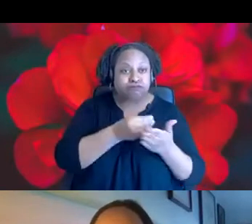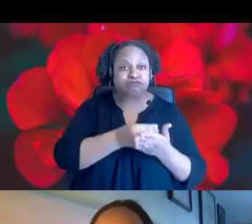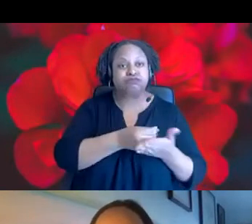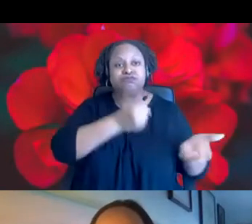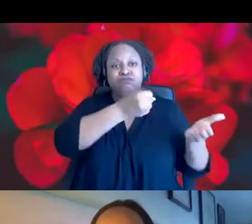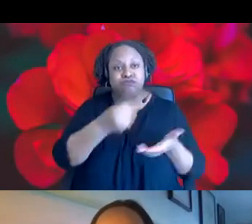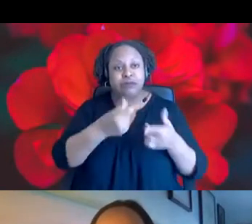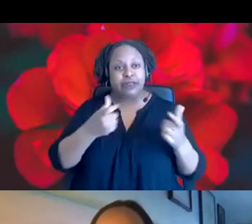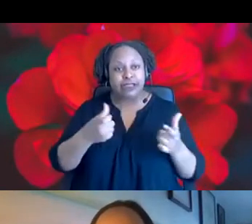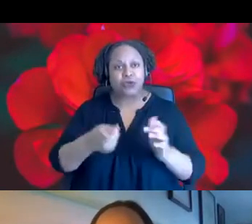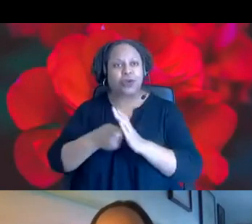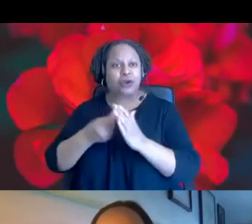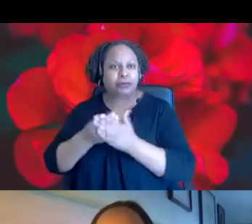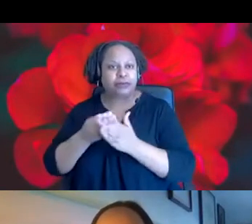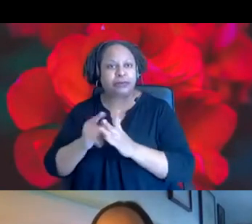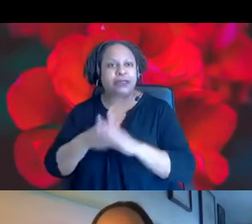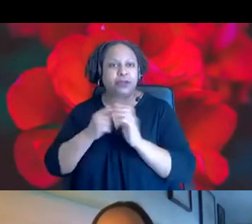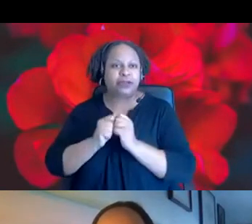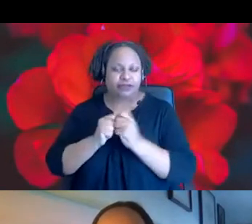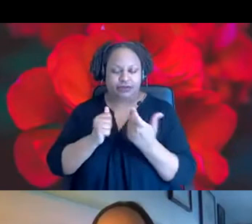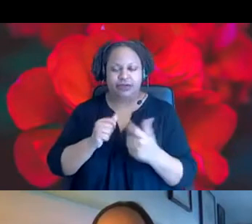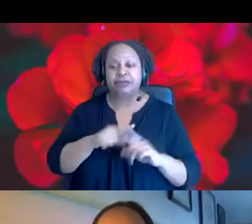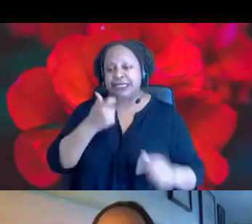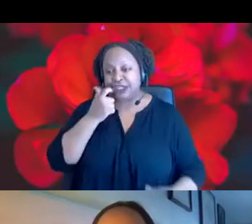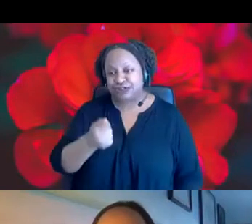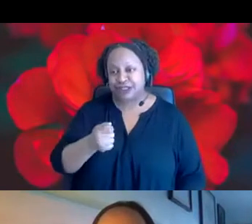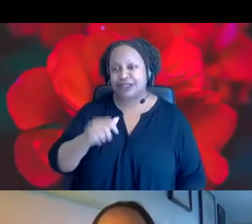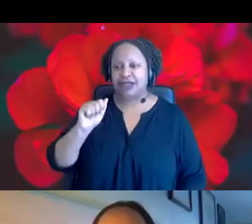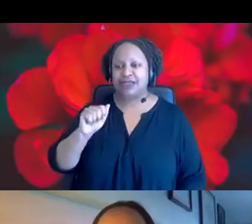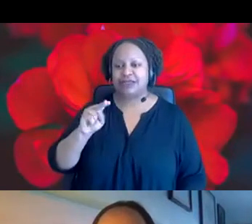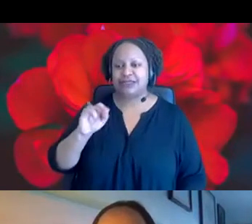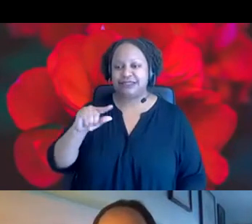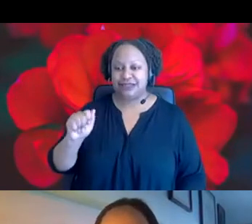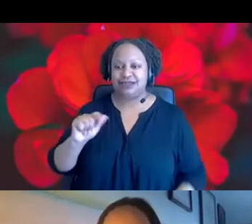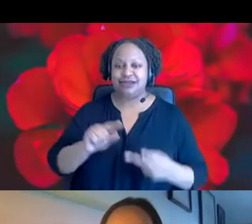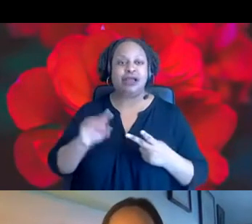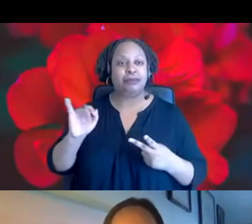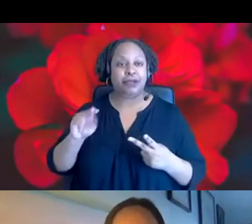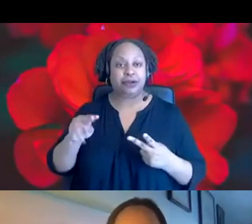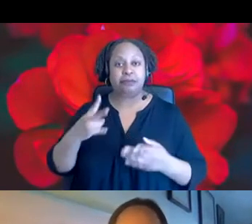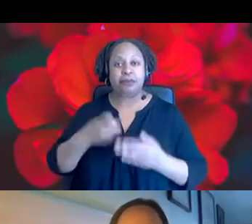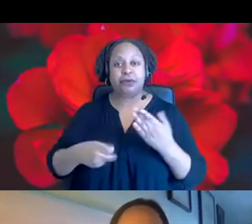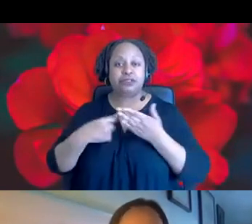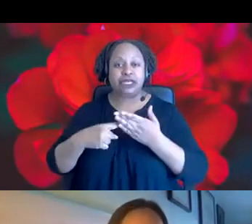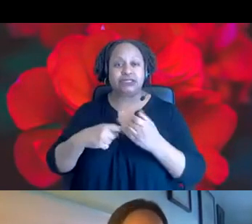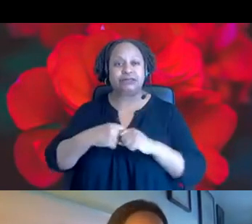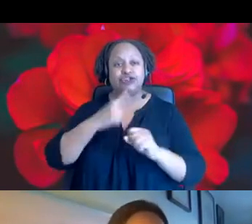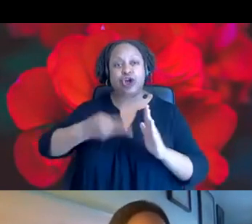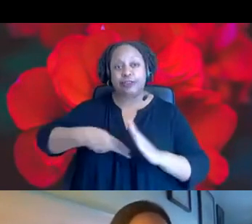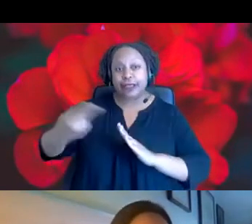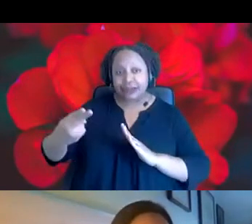Marian were talking about of, I think, the double-edged sword of authenticity, right? Because then when you're